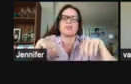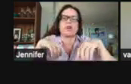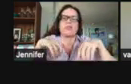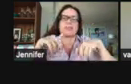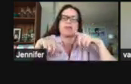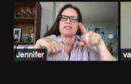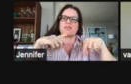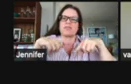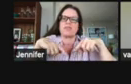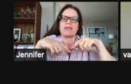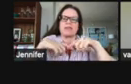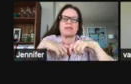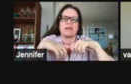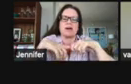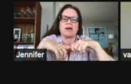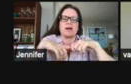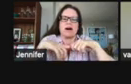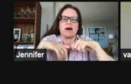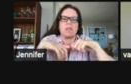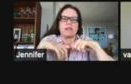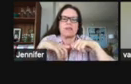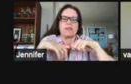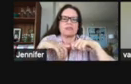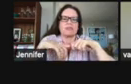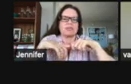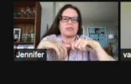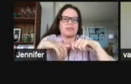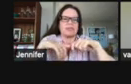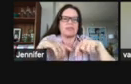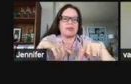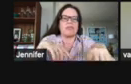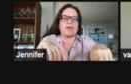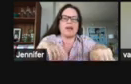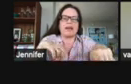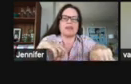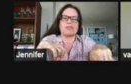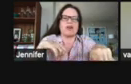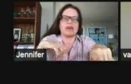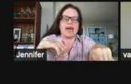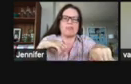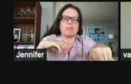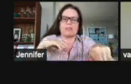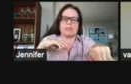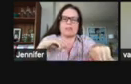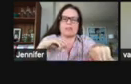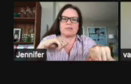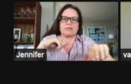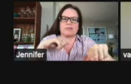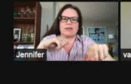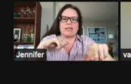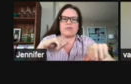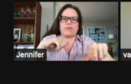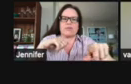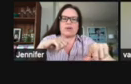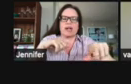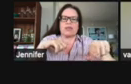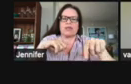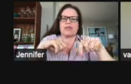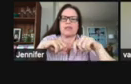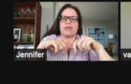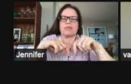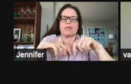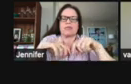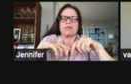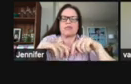that we saw, and they meant different things. And like there's the, see there, Ryan has the log cabin one, right? So you can color